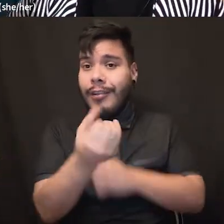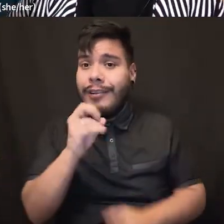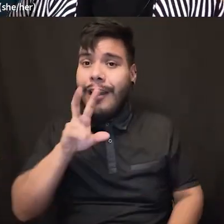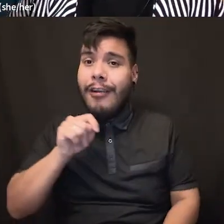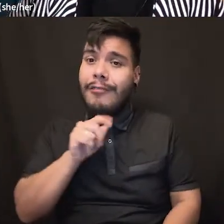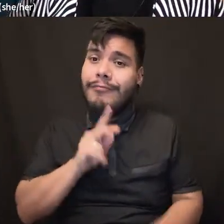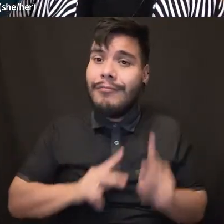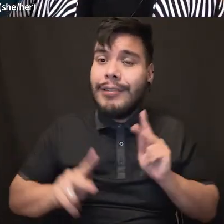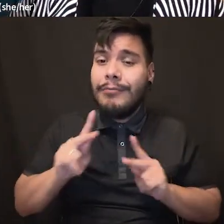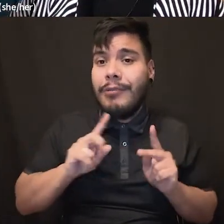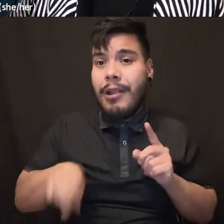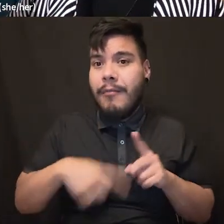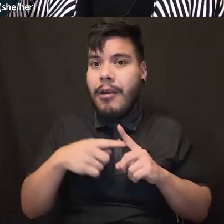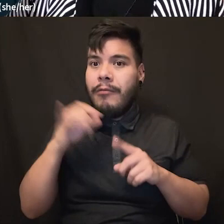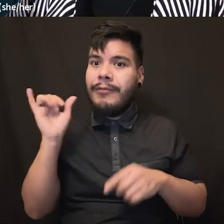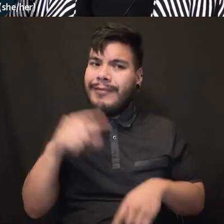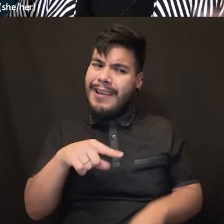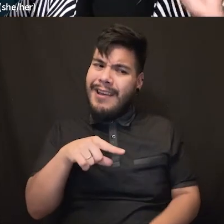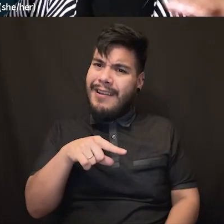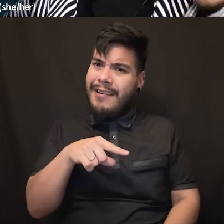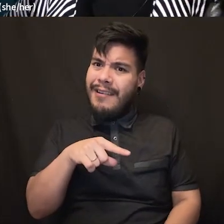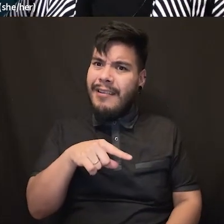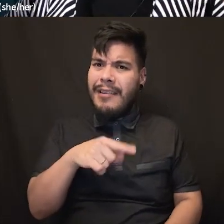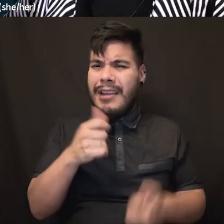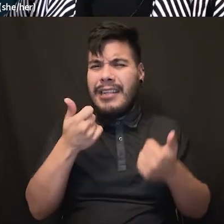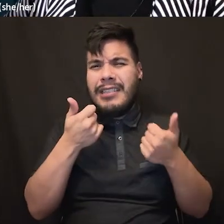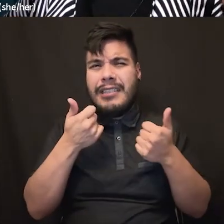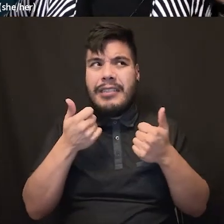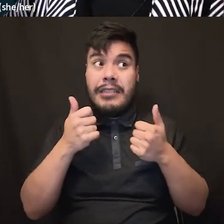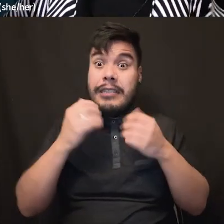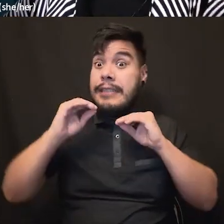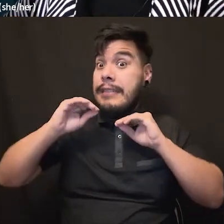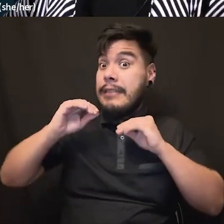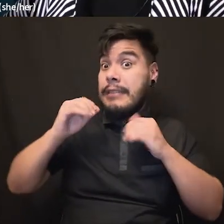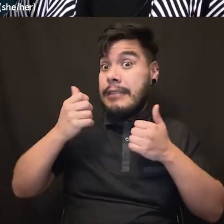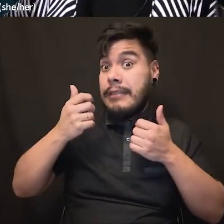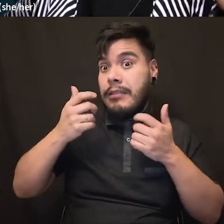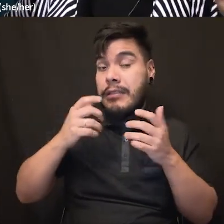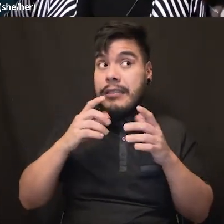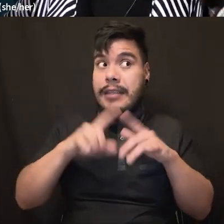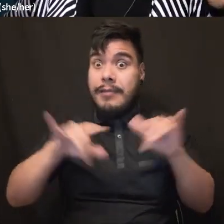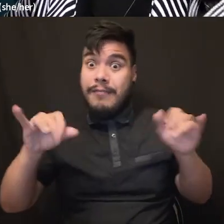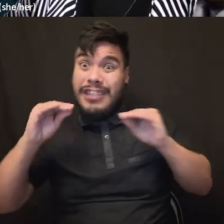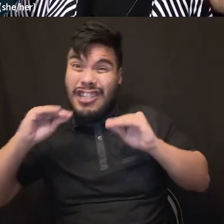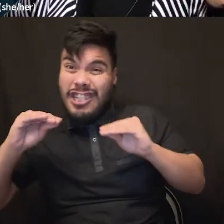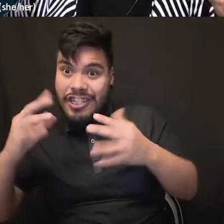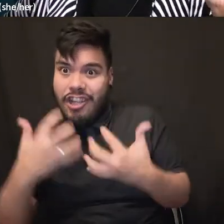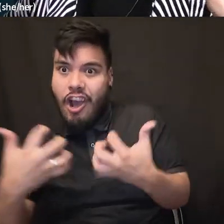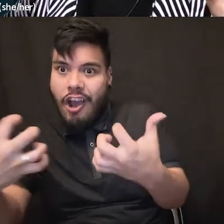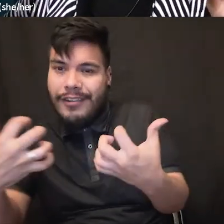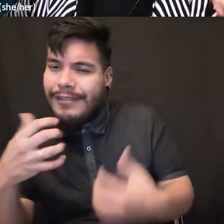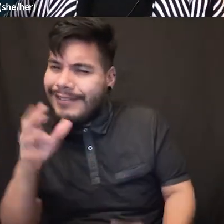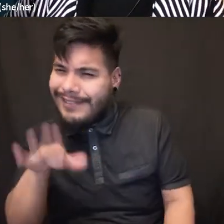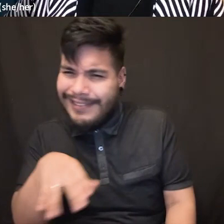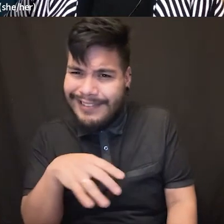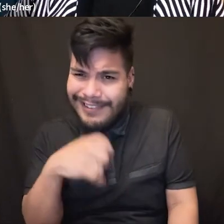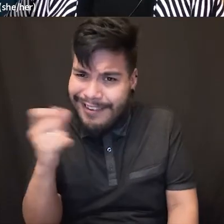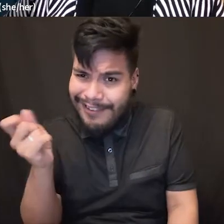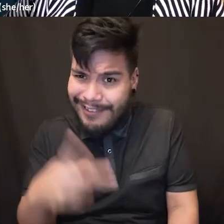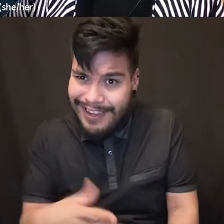and finding a way to sort of like teach the audience that that's not okay in a way that makes them laugh at the same